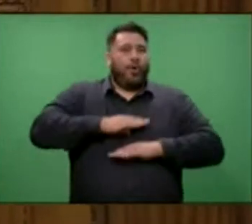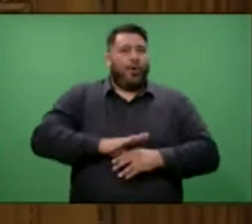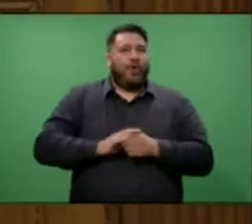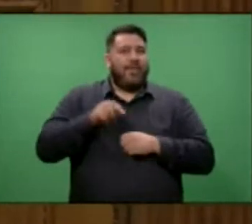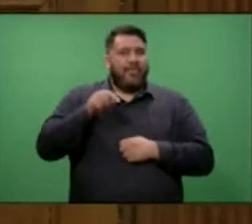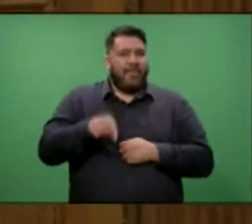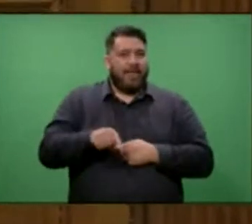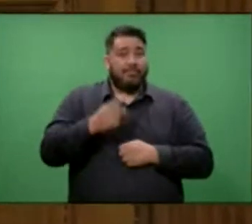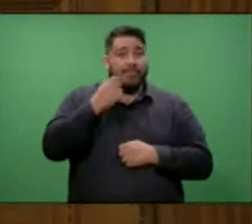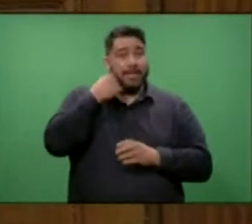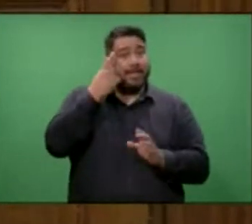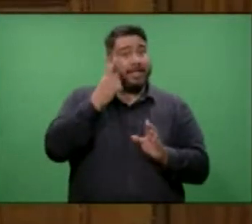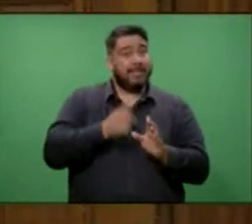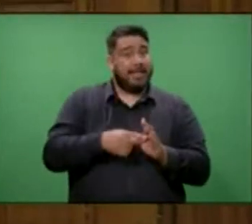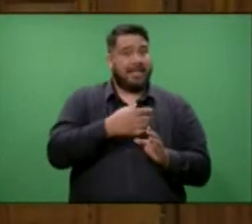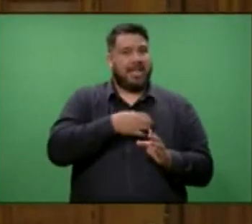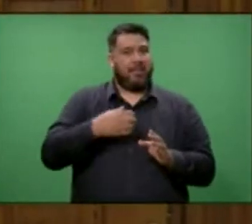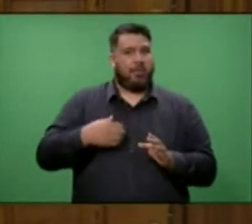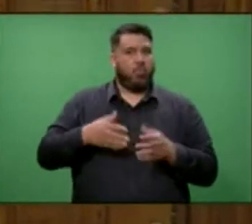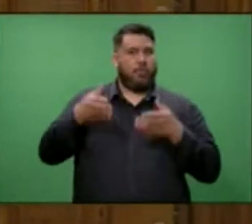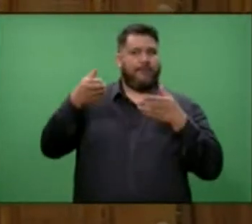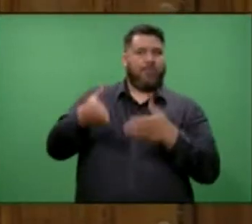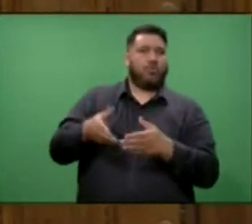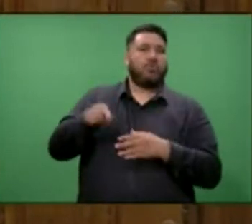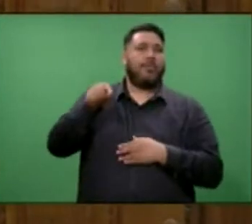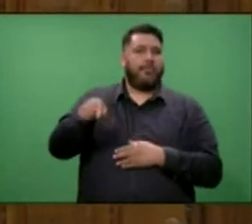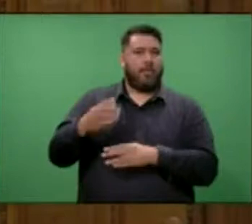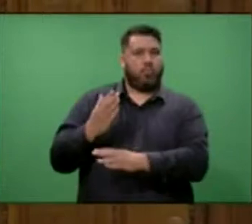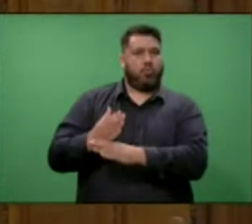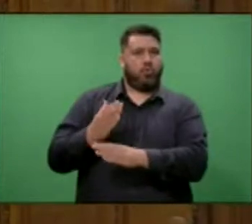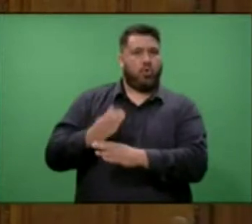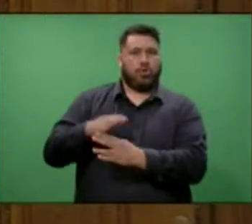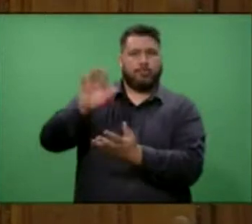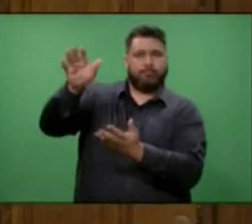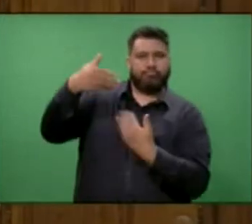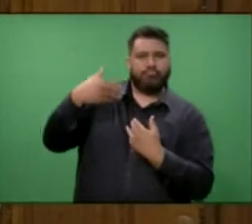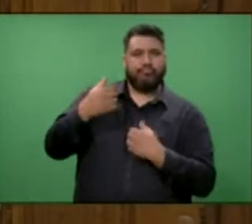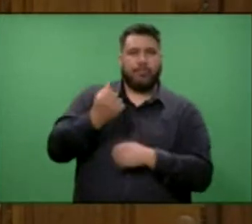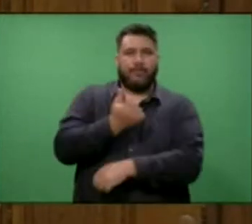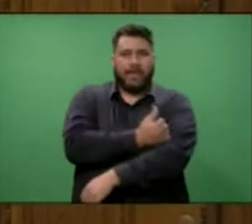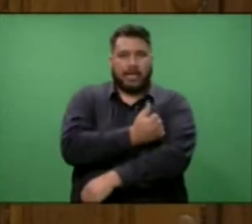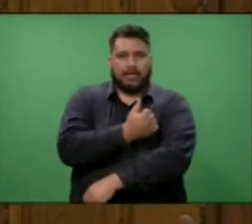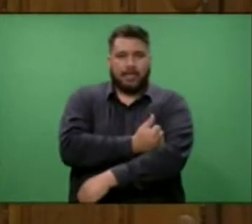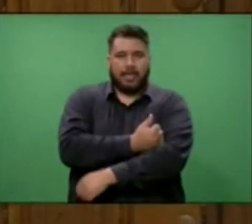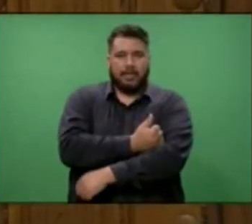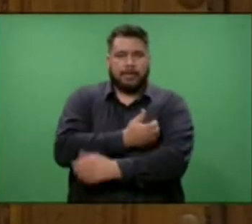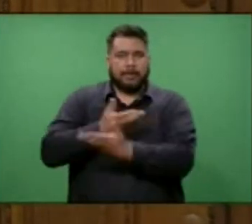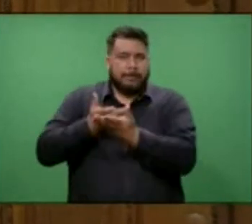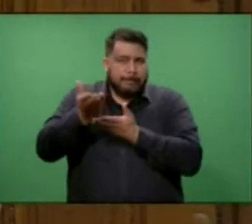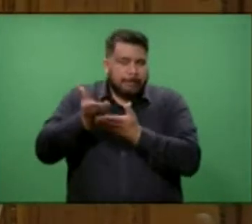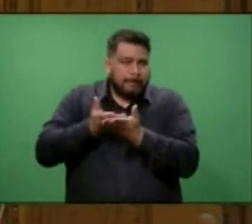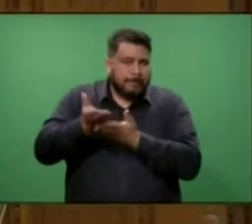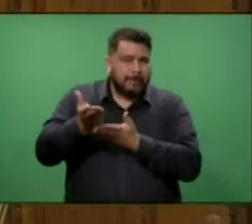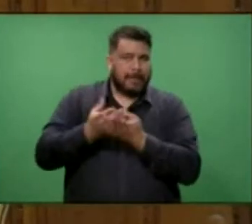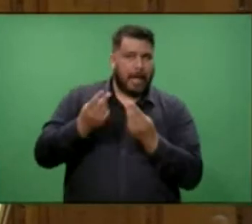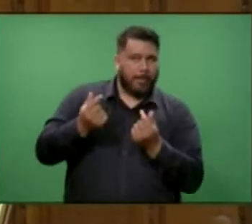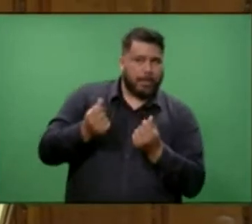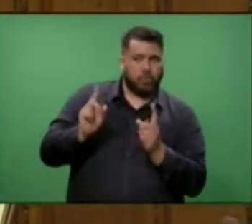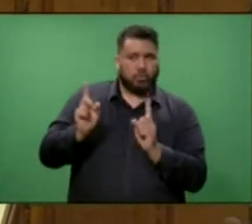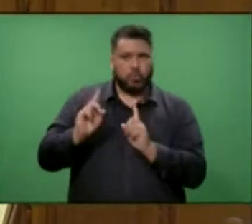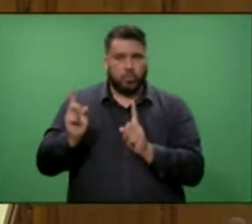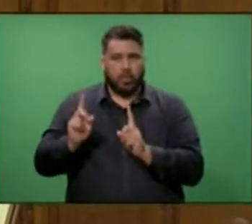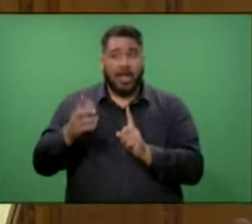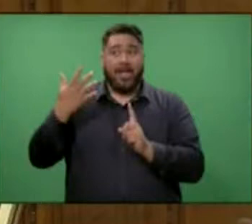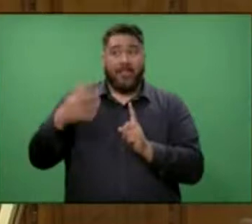government next year. The government is working hard to secure supply for New Zealand and to design an